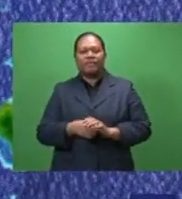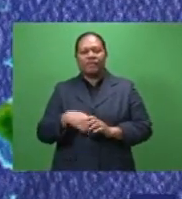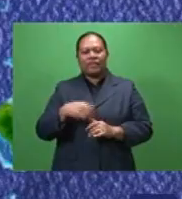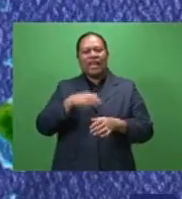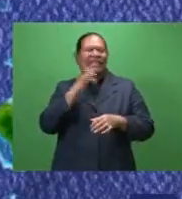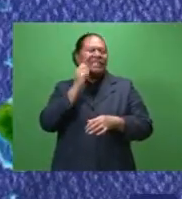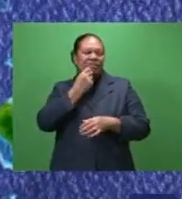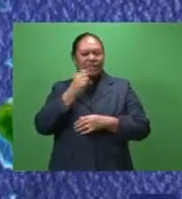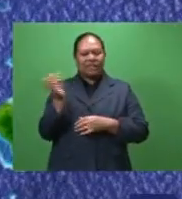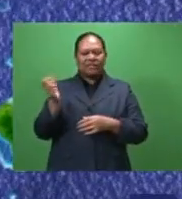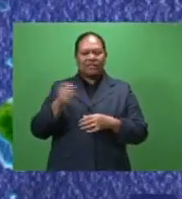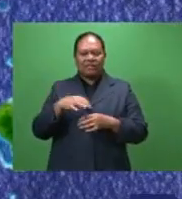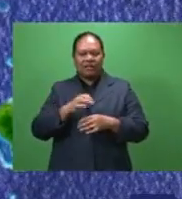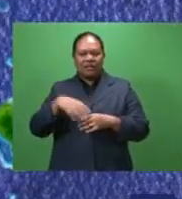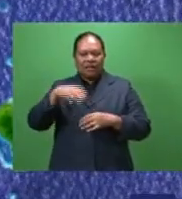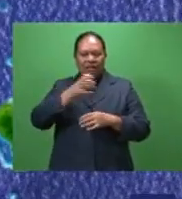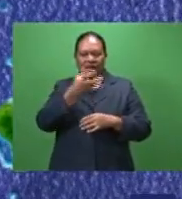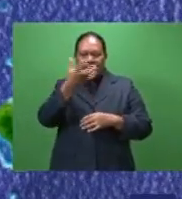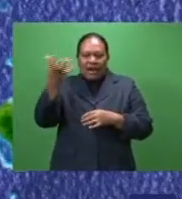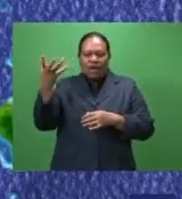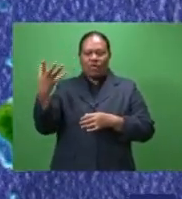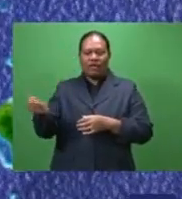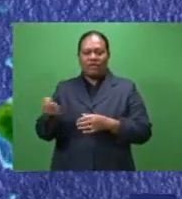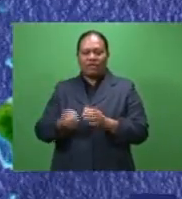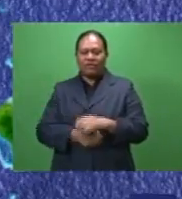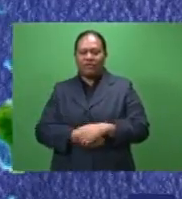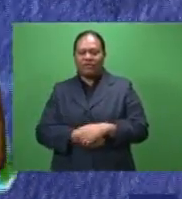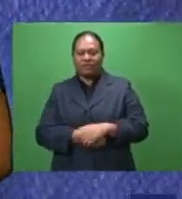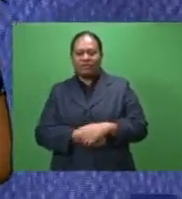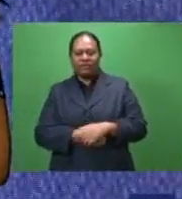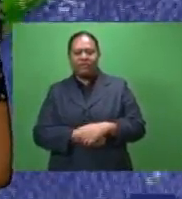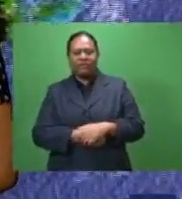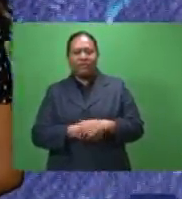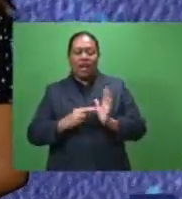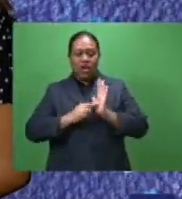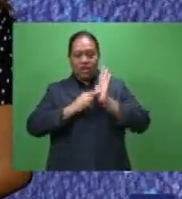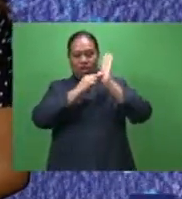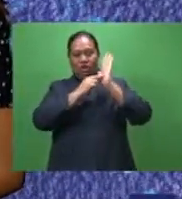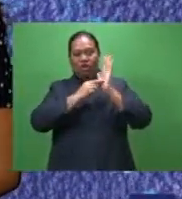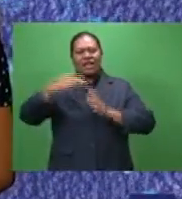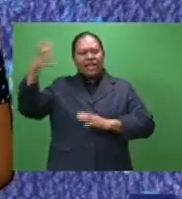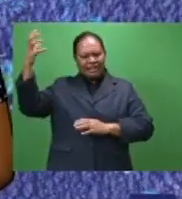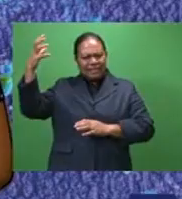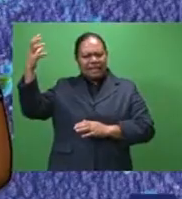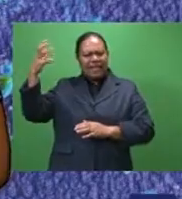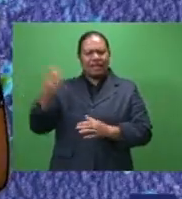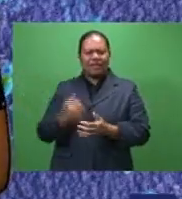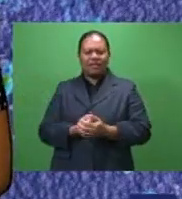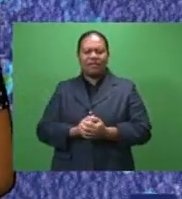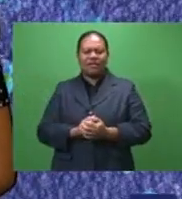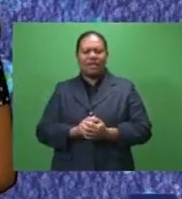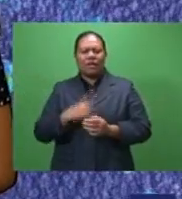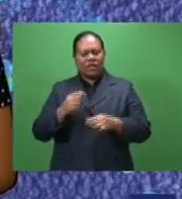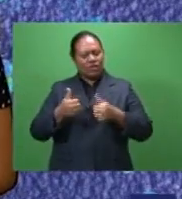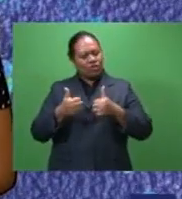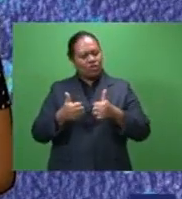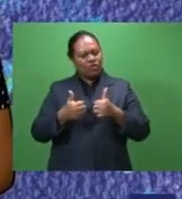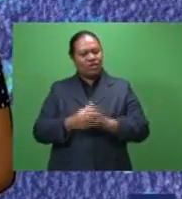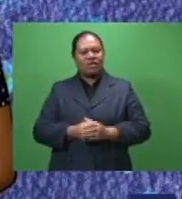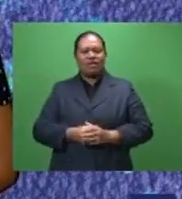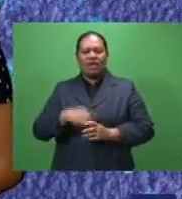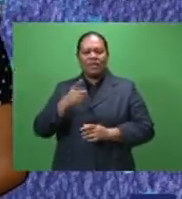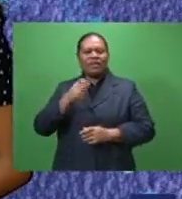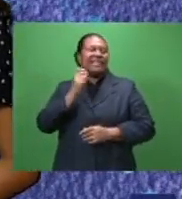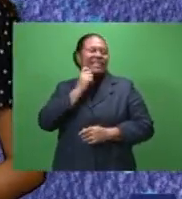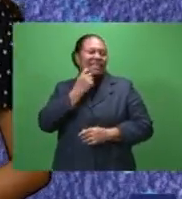a little, and now there is cloudy spell. And up north, sunshine was filled with goodness. Light showers